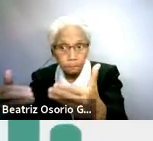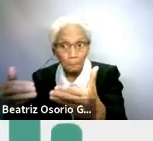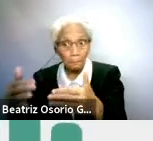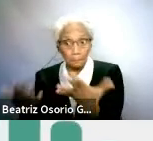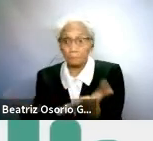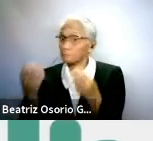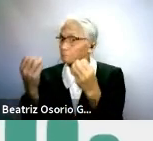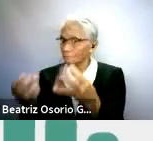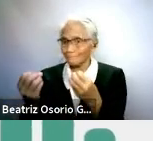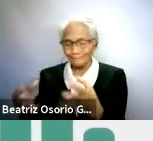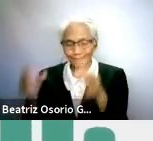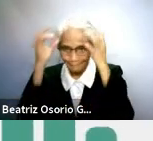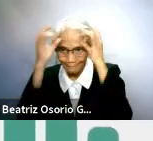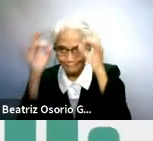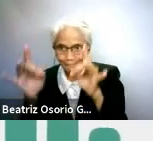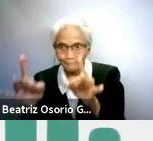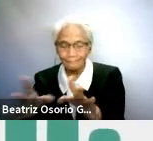dangers.